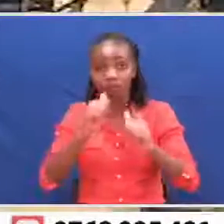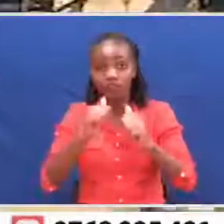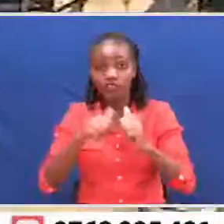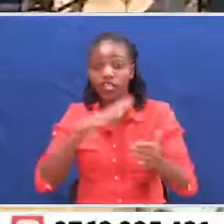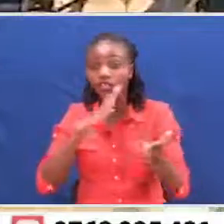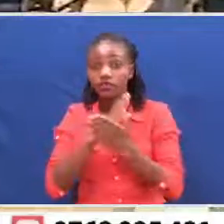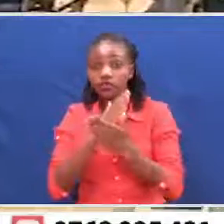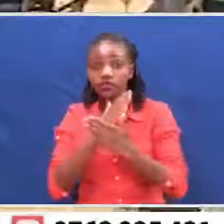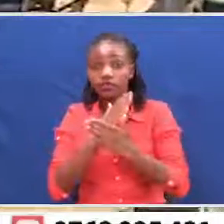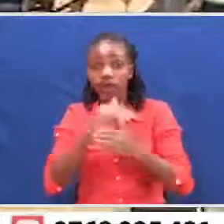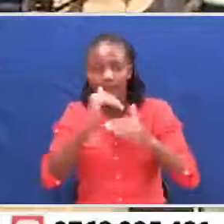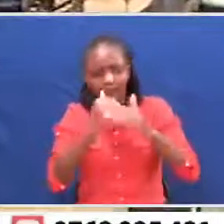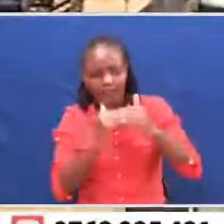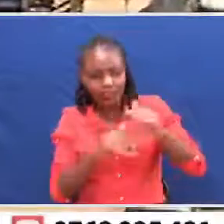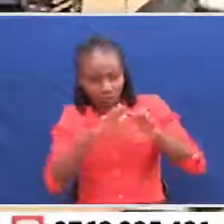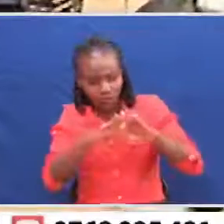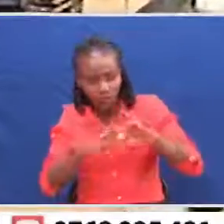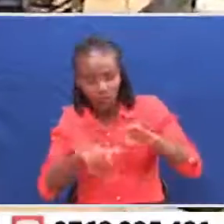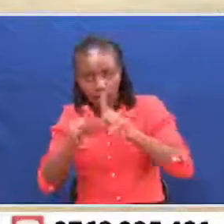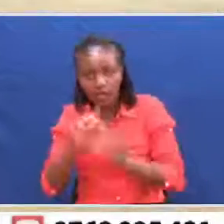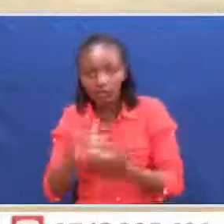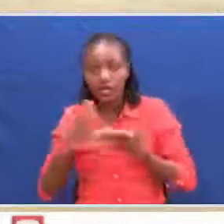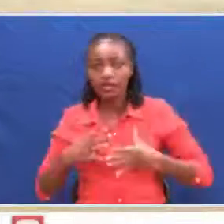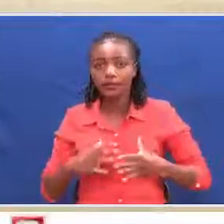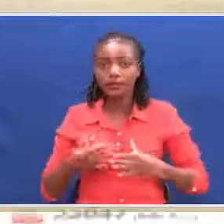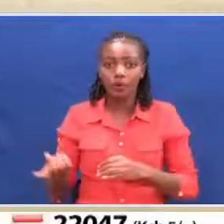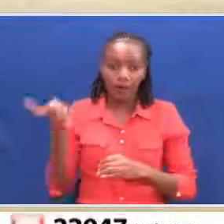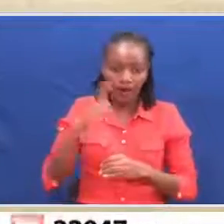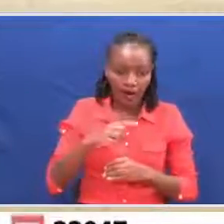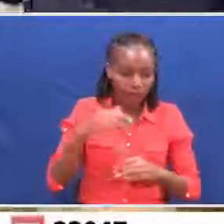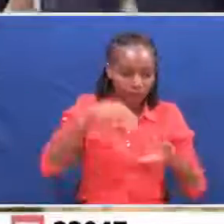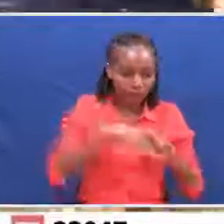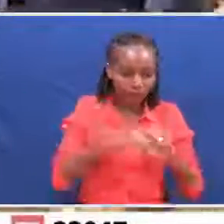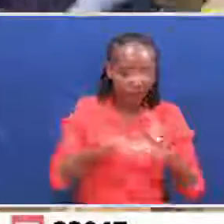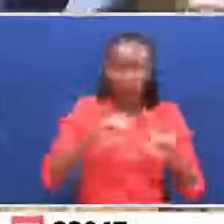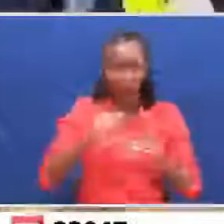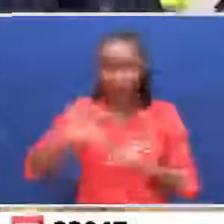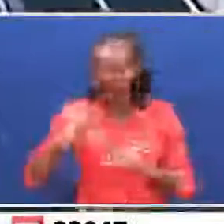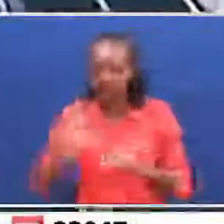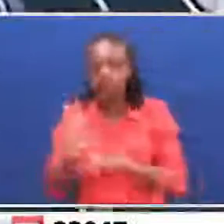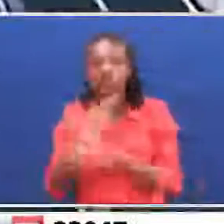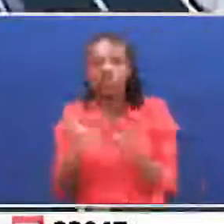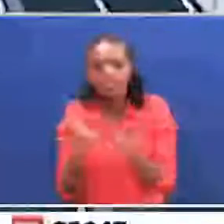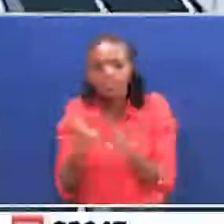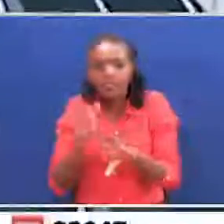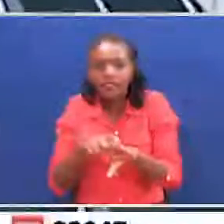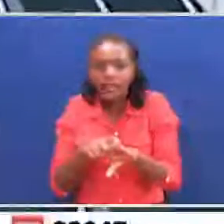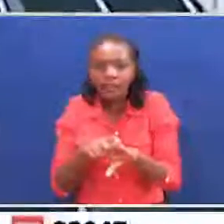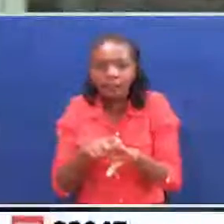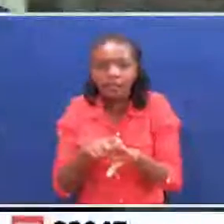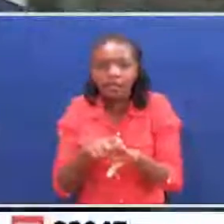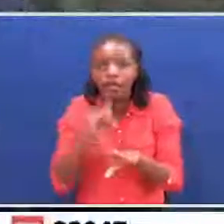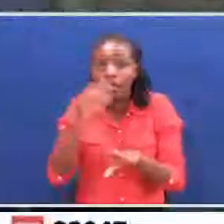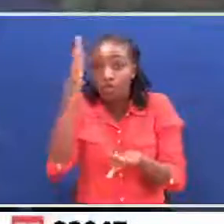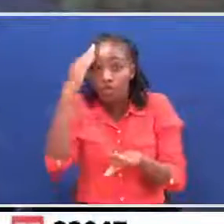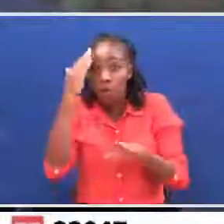to decongest Nairobi and to assist people get in and out of the city with the shortest time possible. You know,